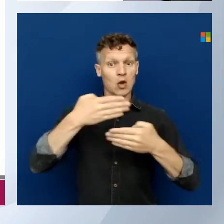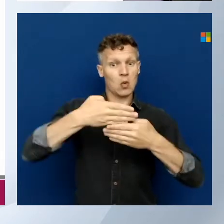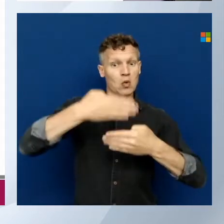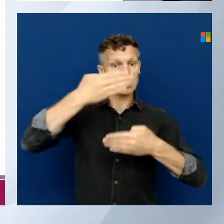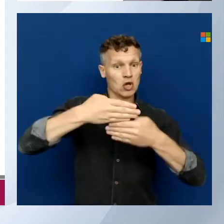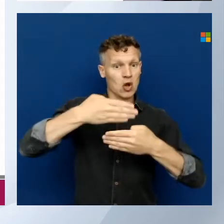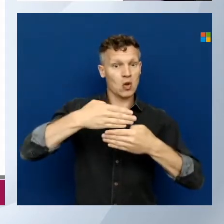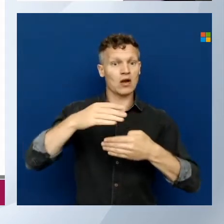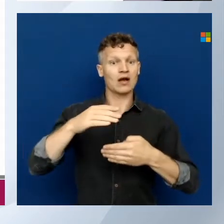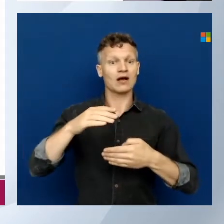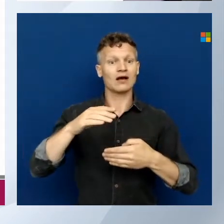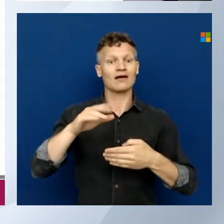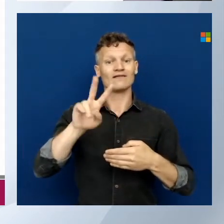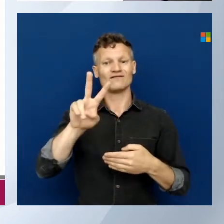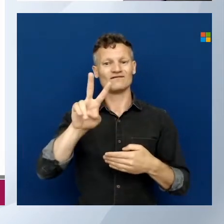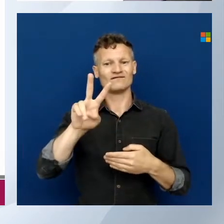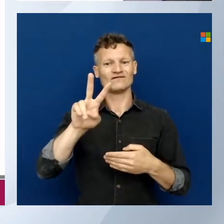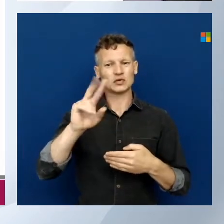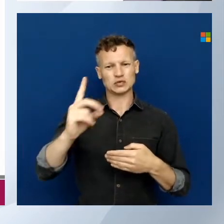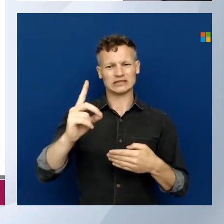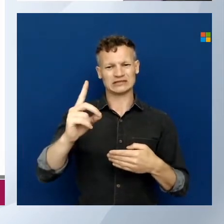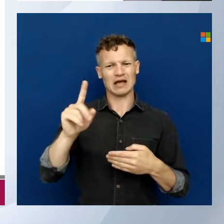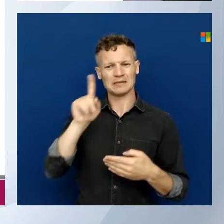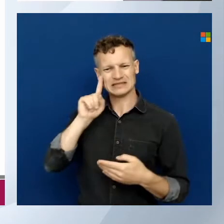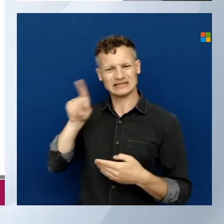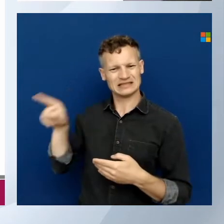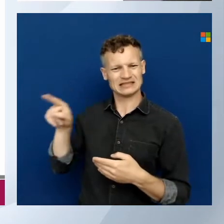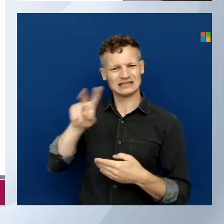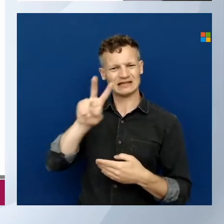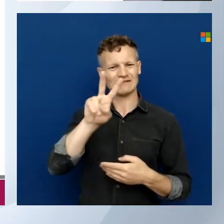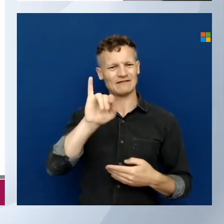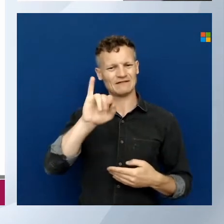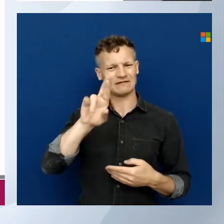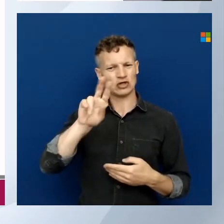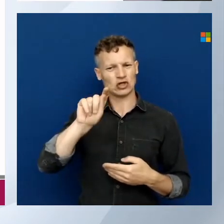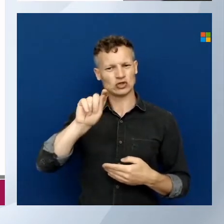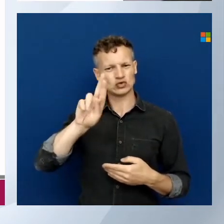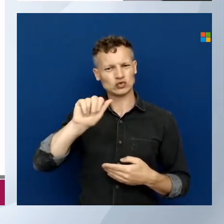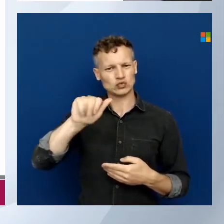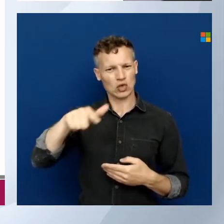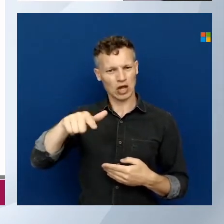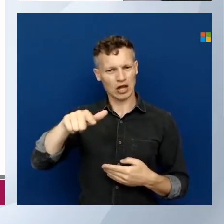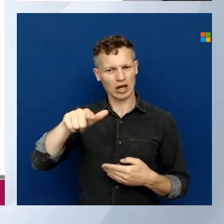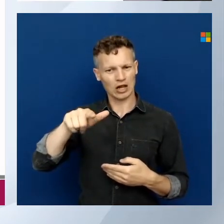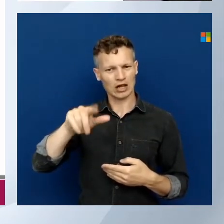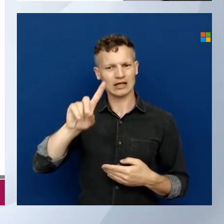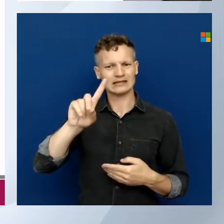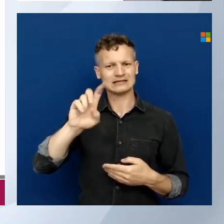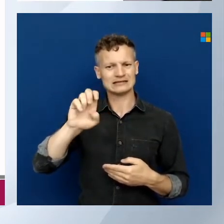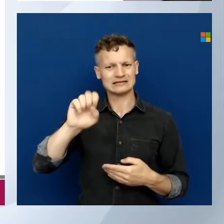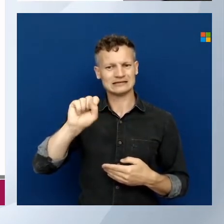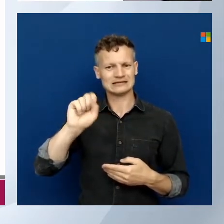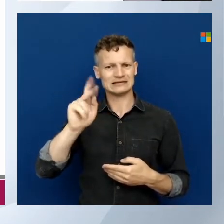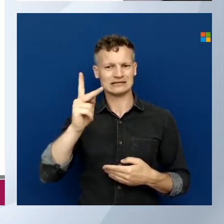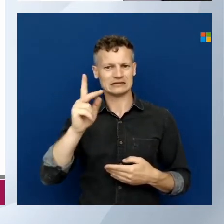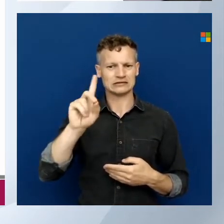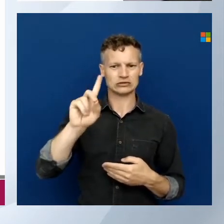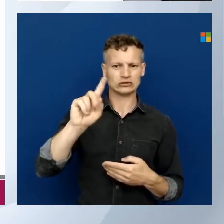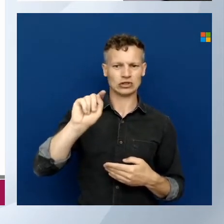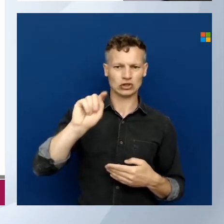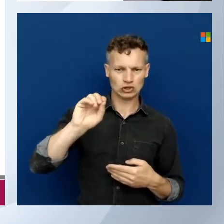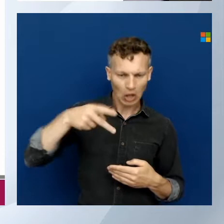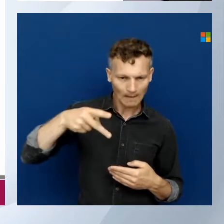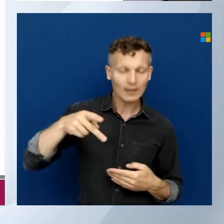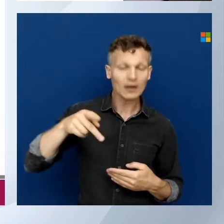release. So looking at deploying a Windows Virtual Desktop provisioning host pool, I